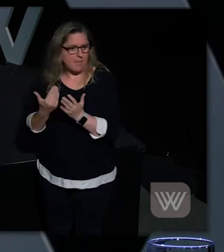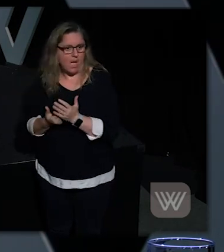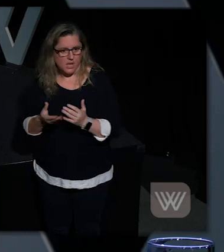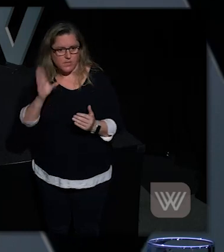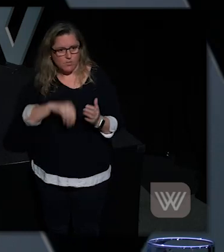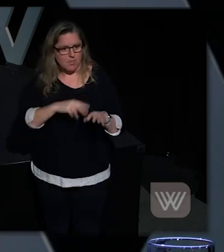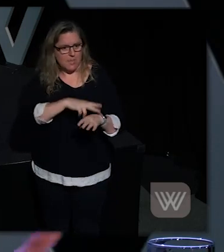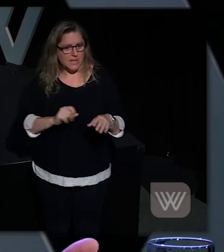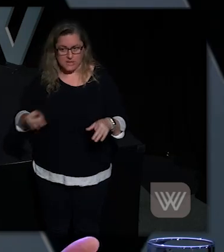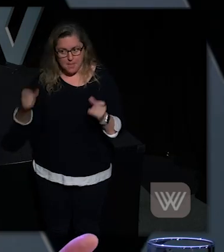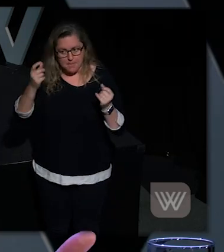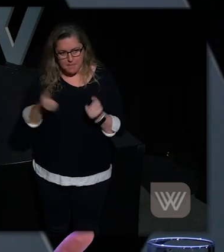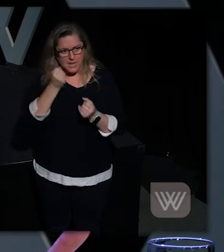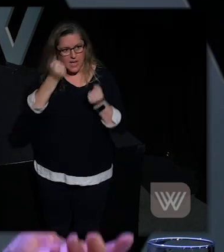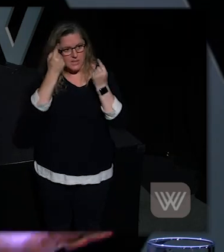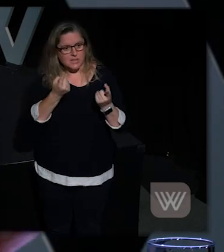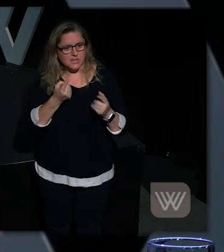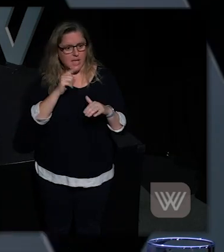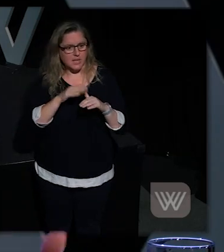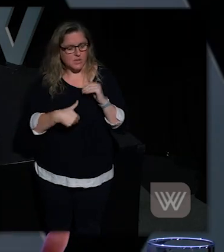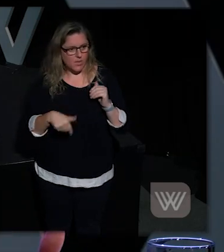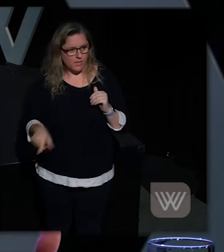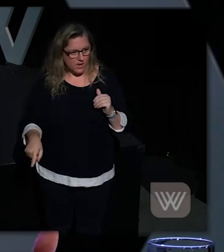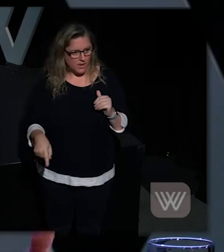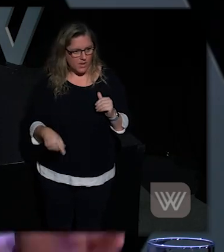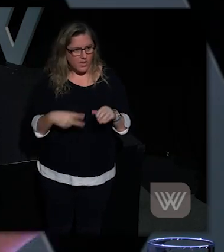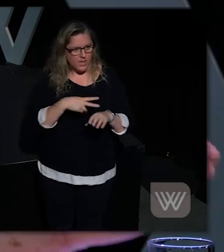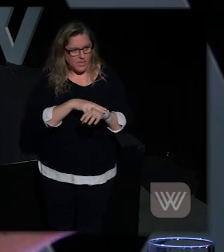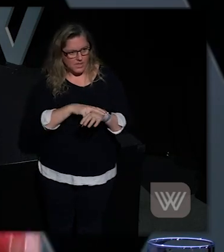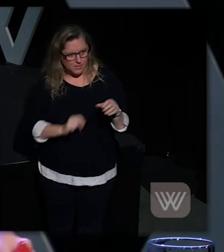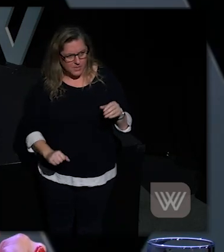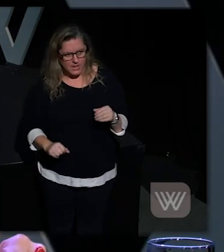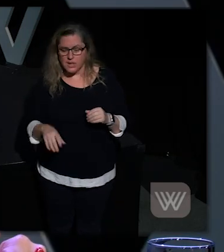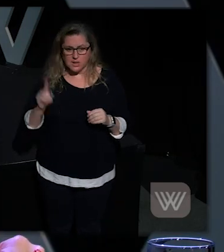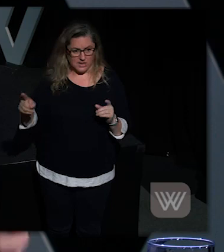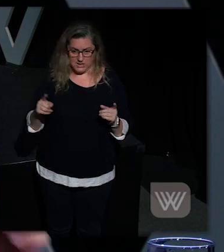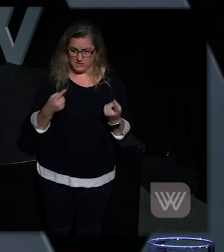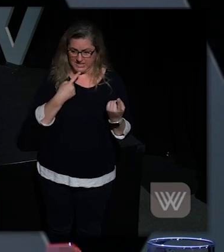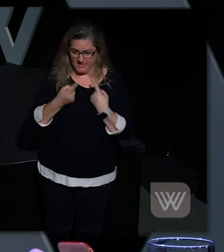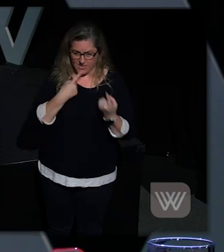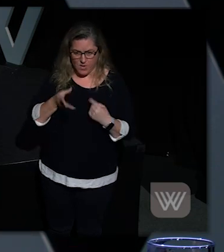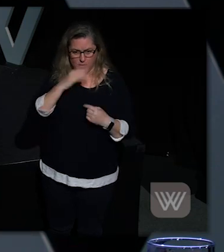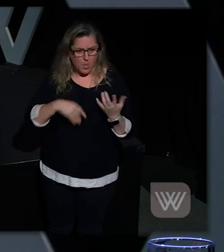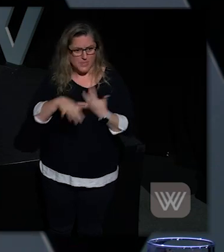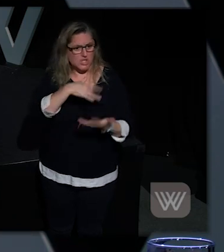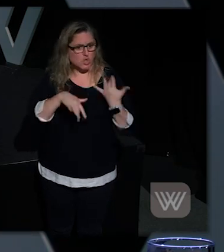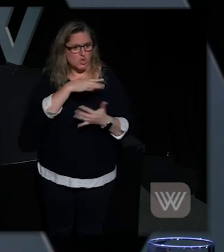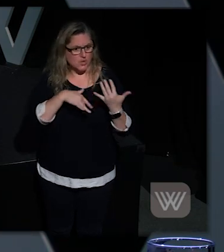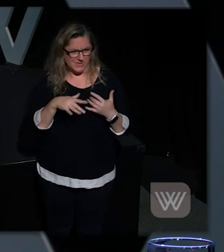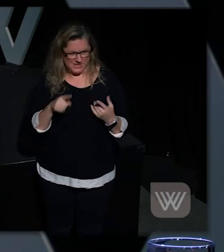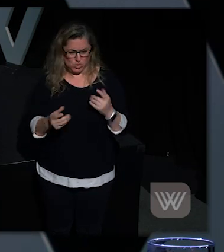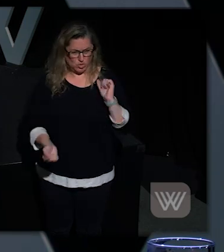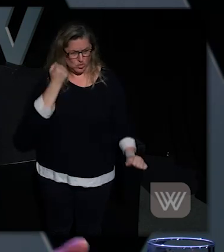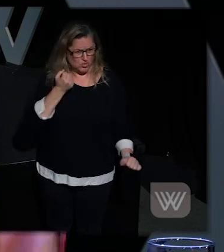them. And the other thing is, I mean, the police can't get the information they need from the social media companies, which is also